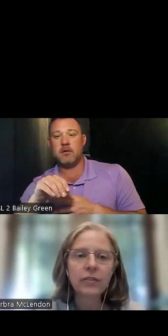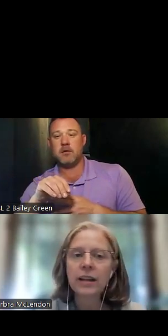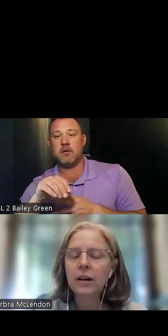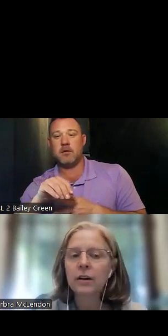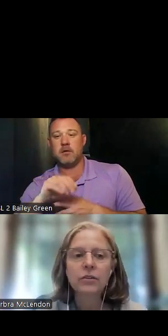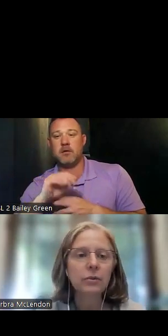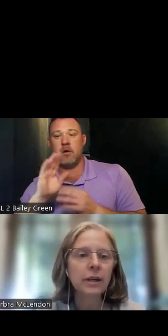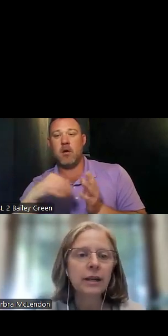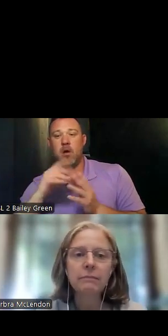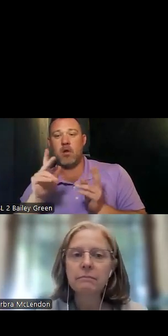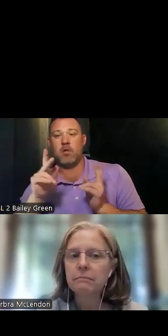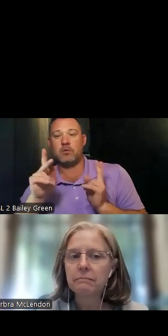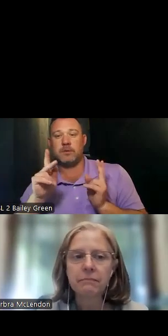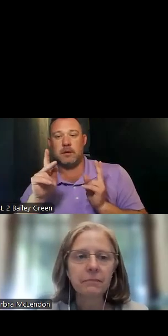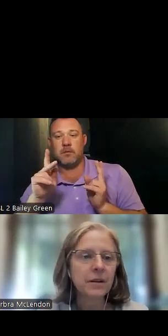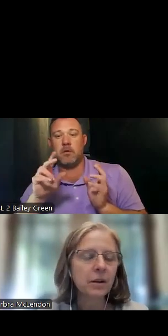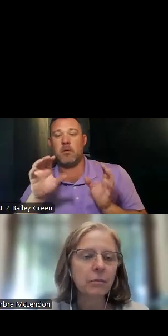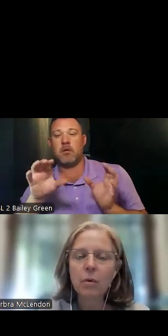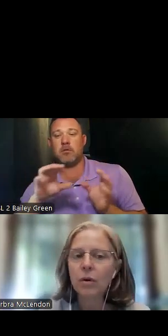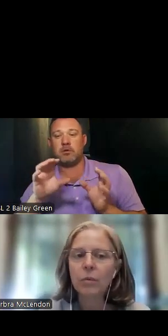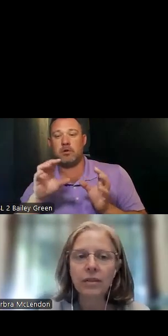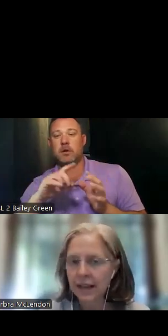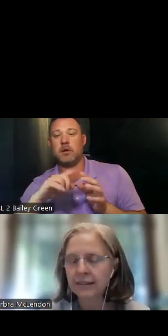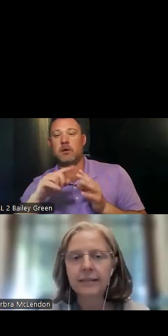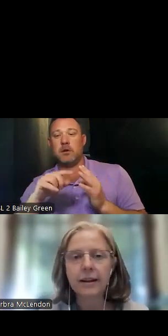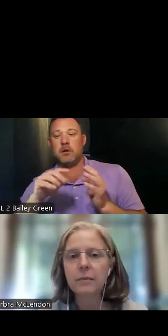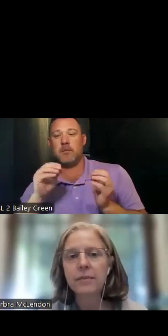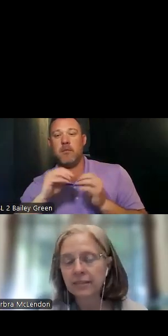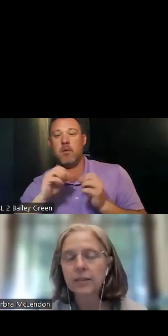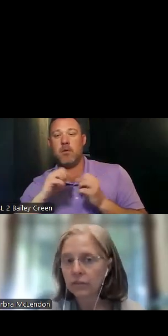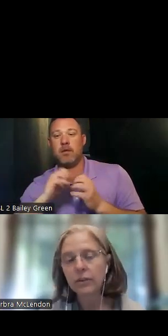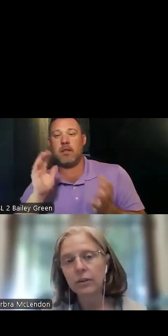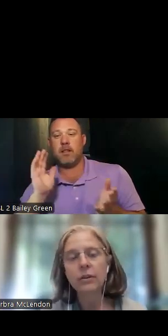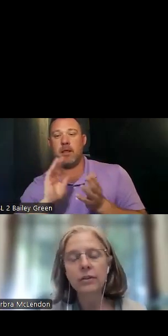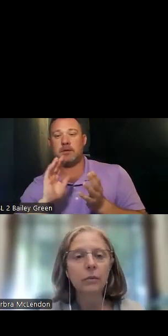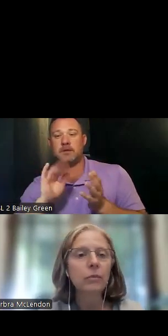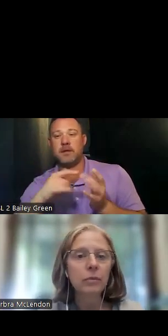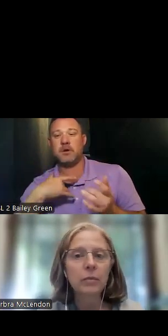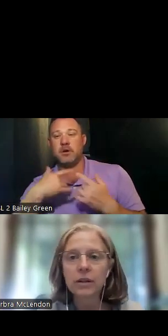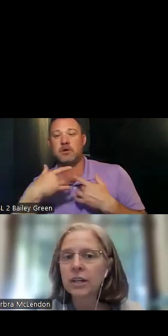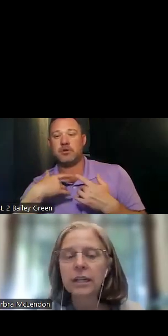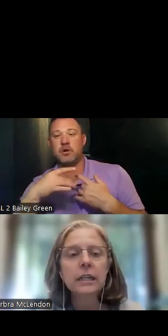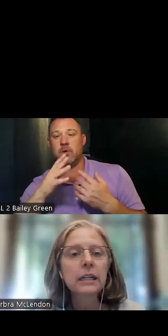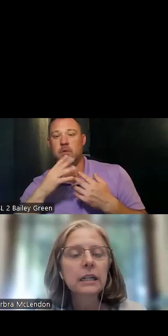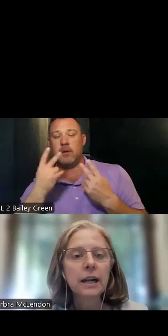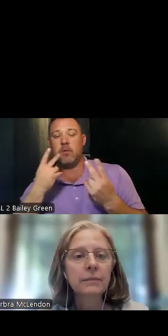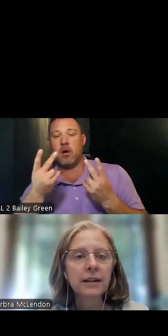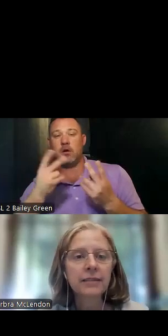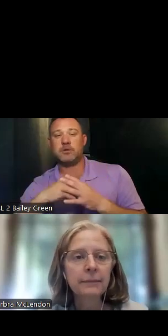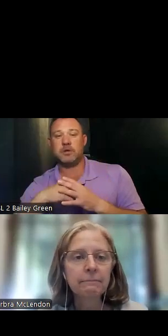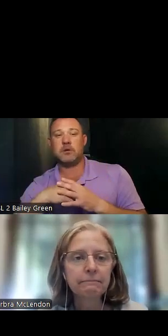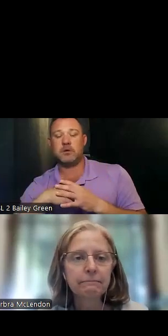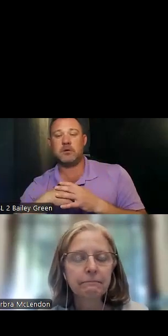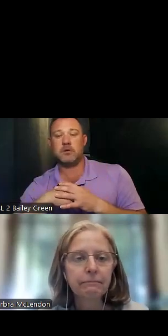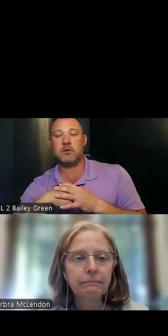those folks there doing, you know, more with less. That's a concern that we will be watching. Next